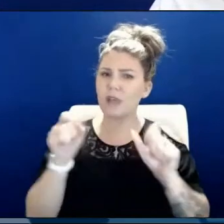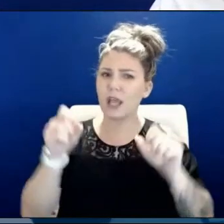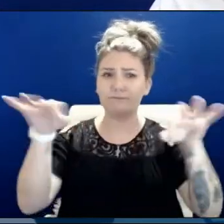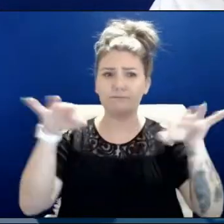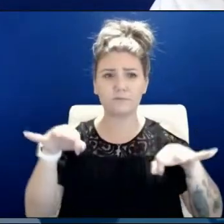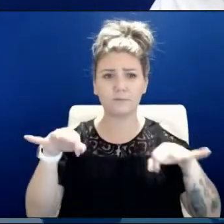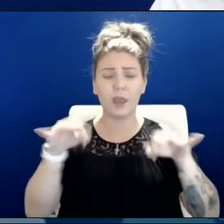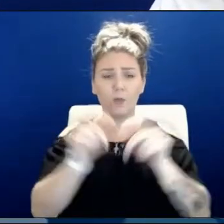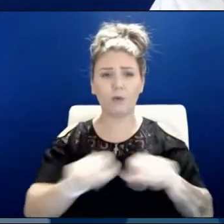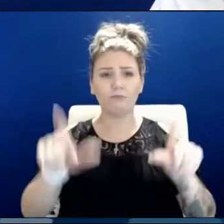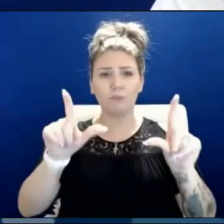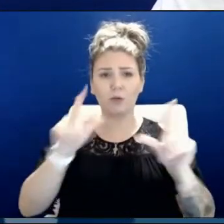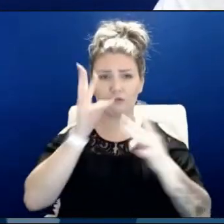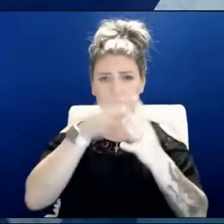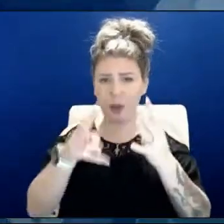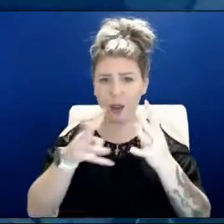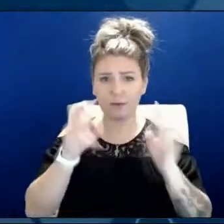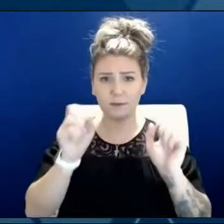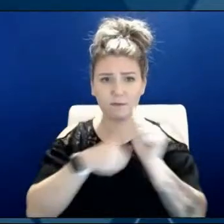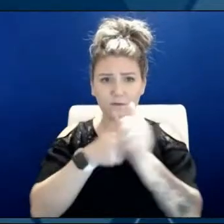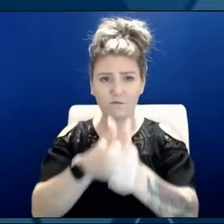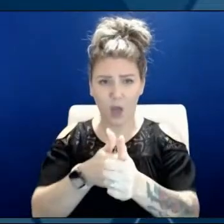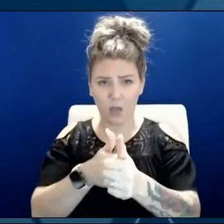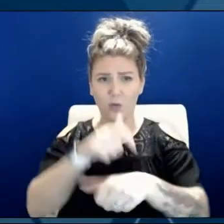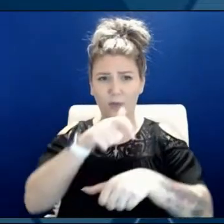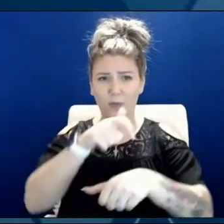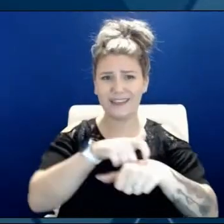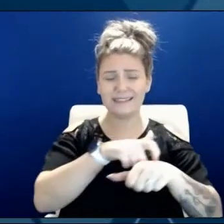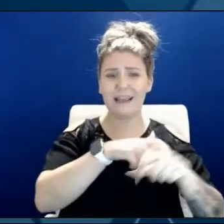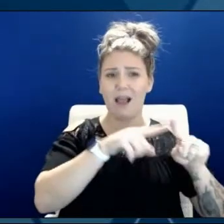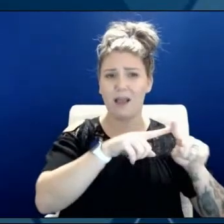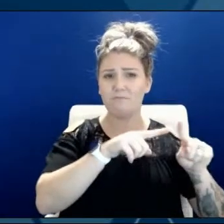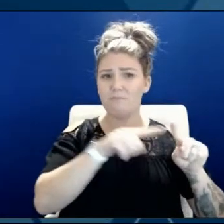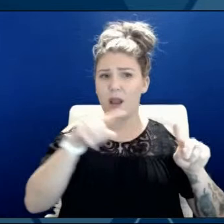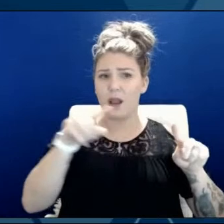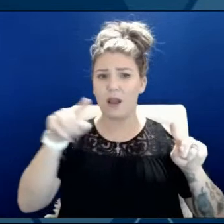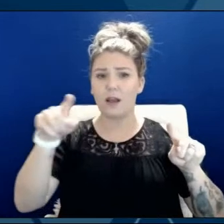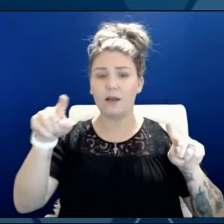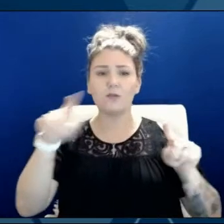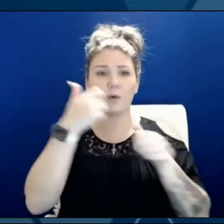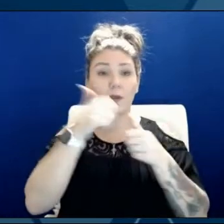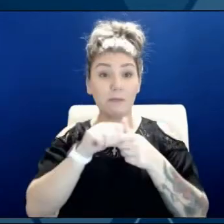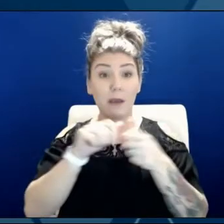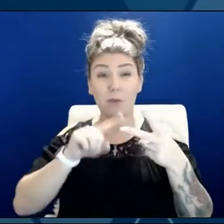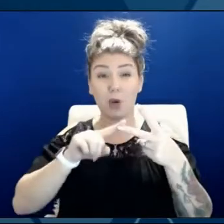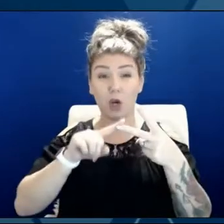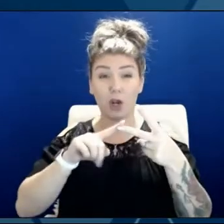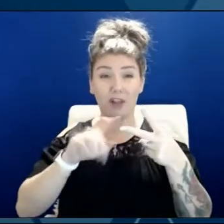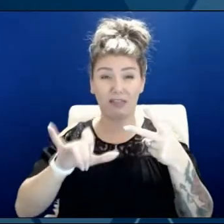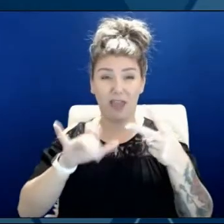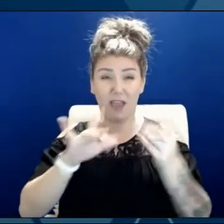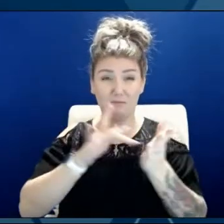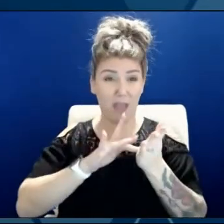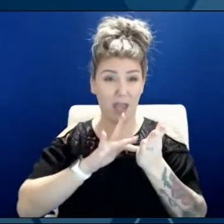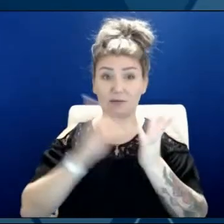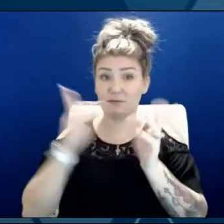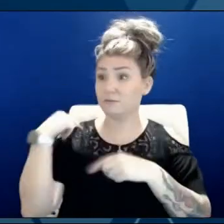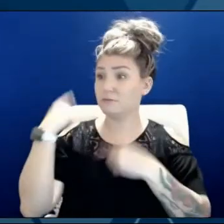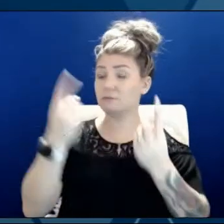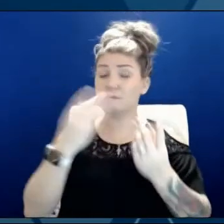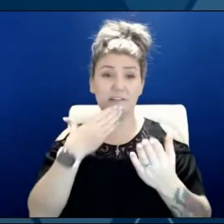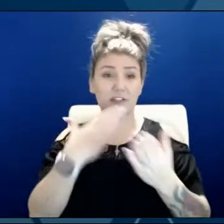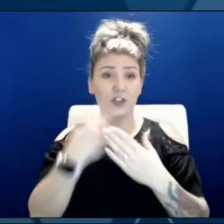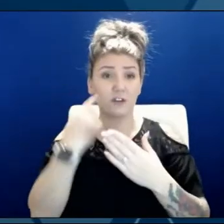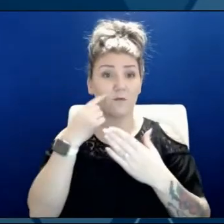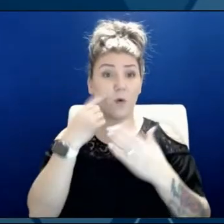folks can follow the timeline. Yeah, and so everybody remember, ivermectin is a drug that's been around. It is very good for what it was